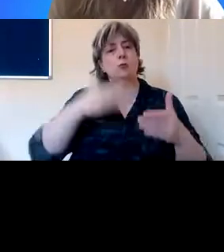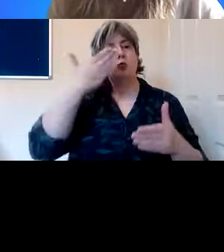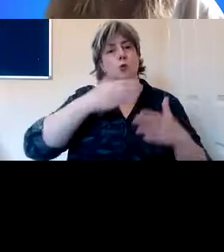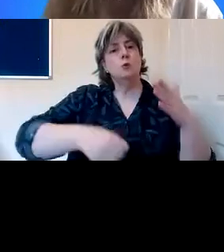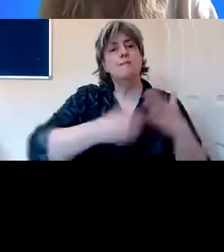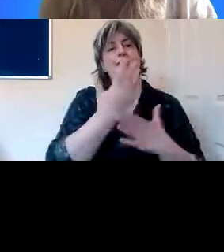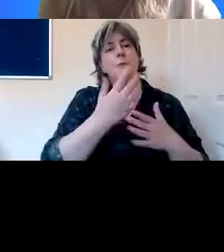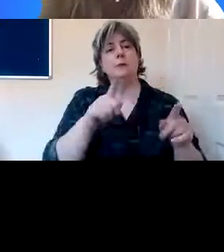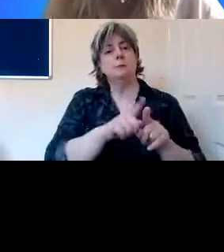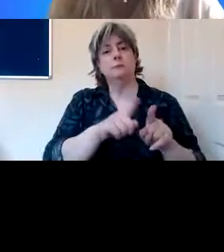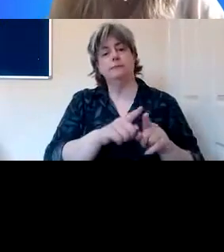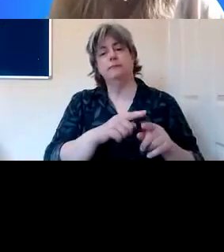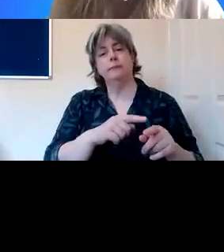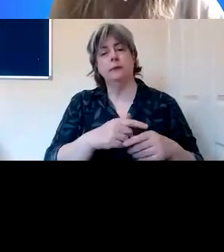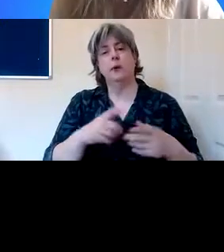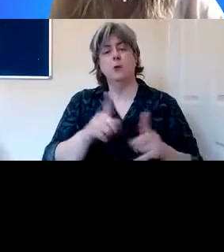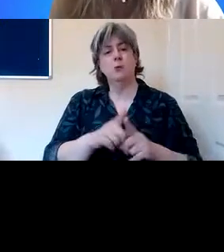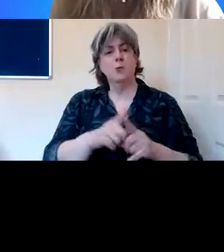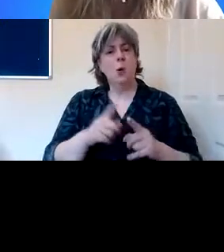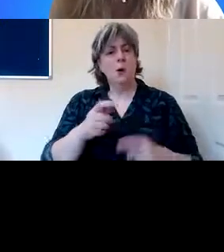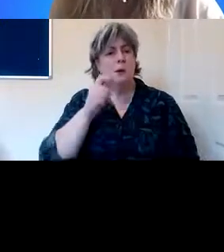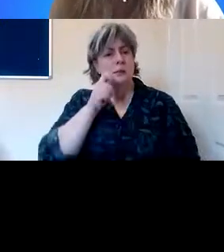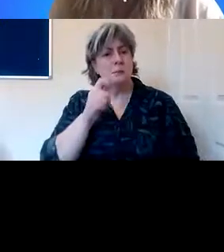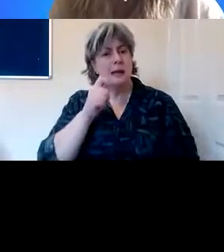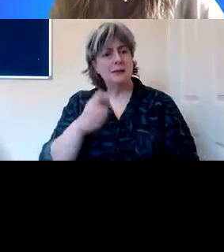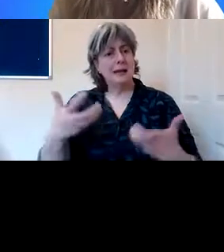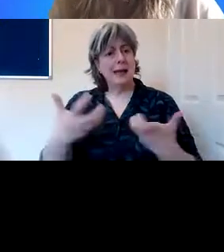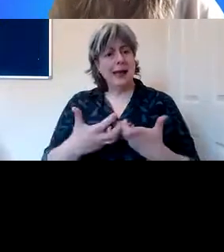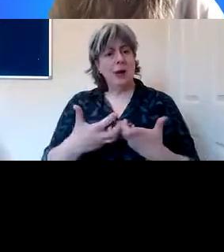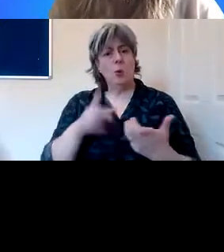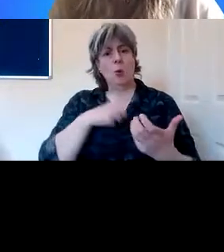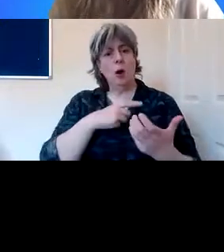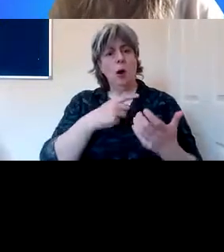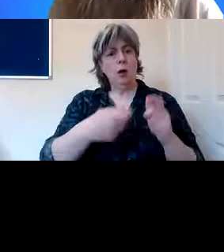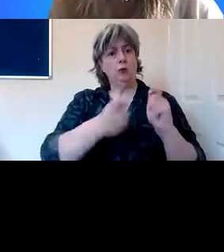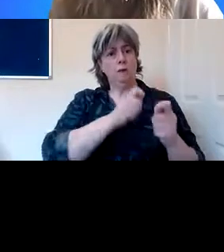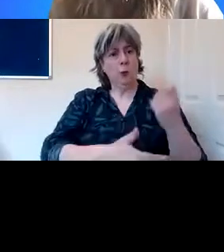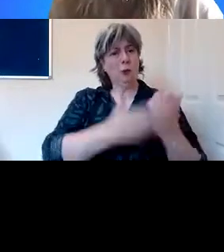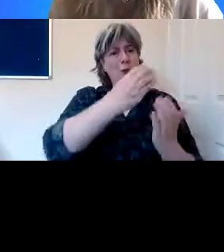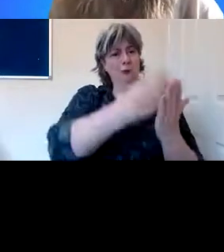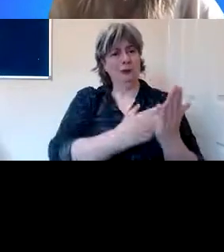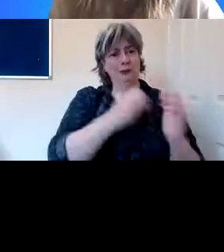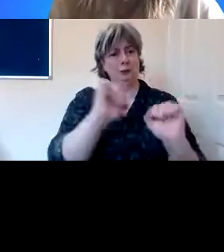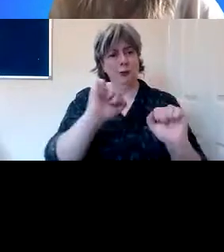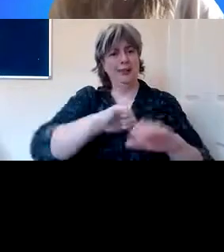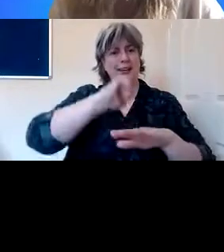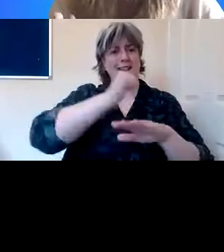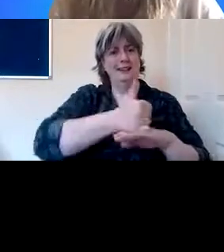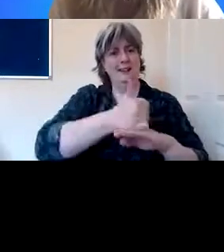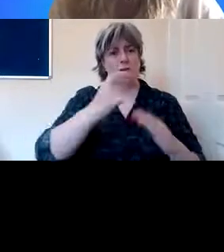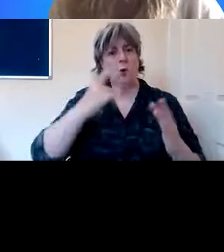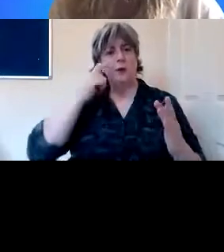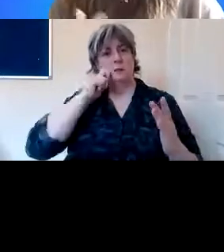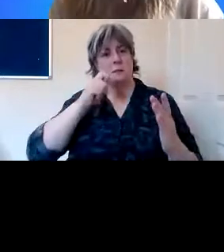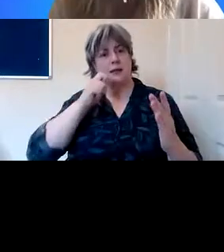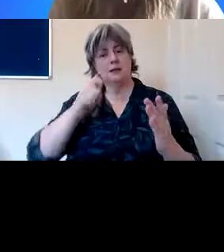are questioning really how inspection can take place when the reformed curriculum is not there yet to be inspected. And we're questioning how